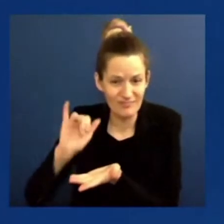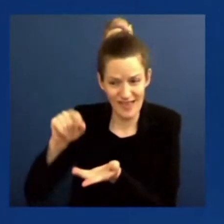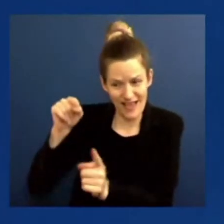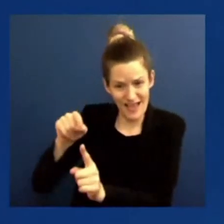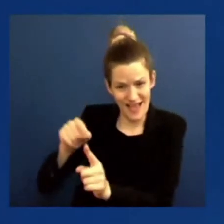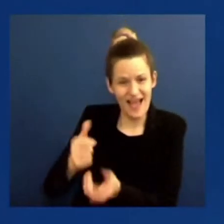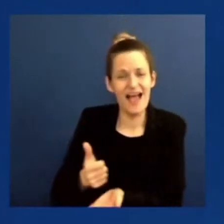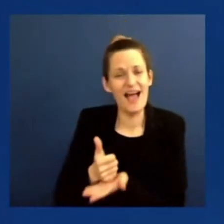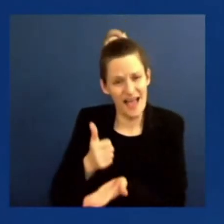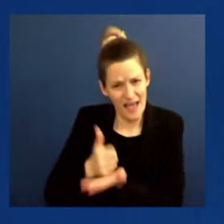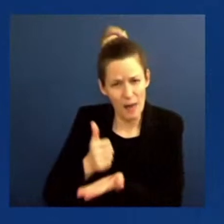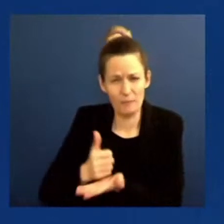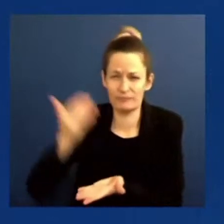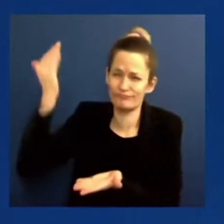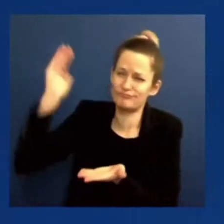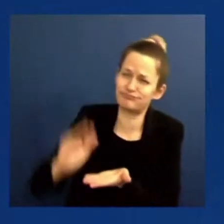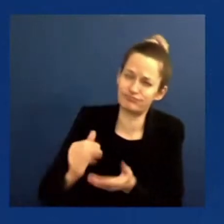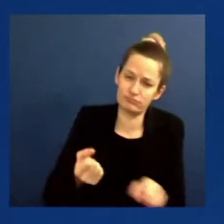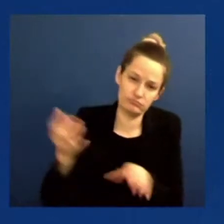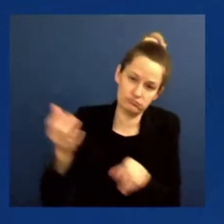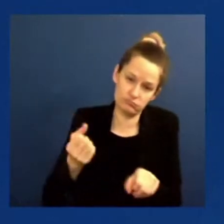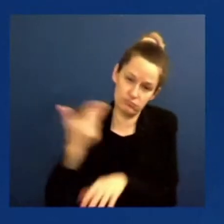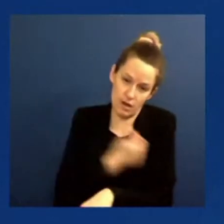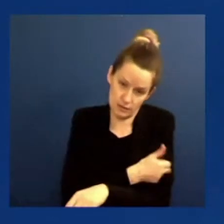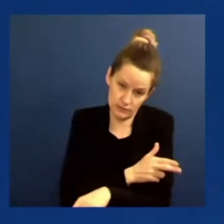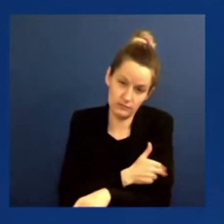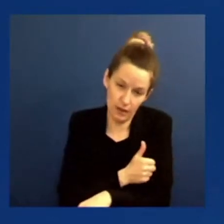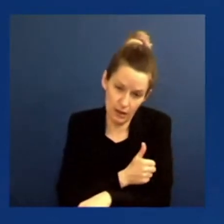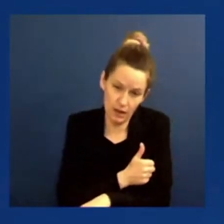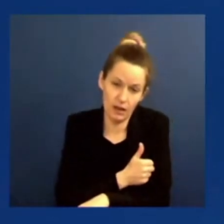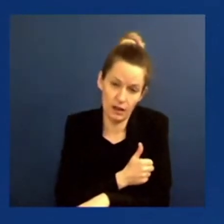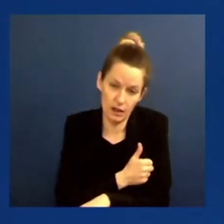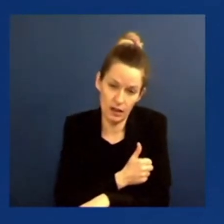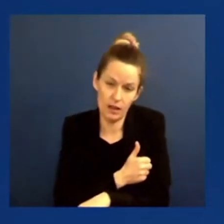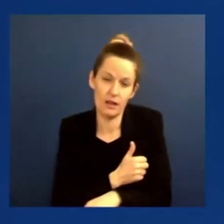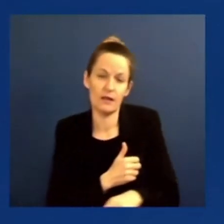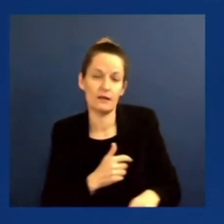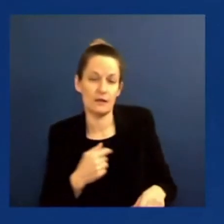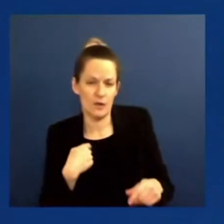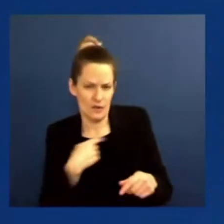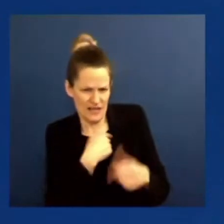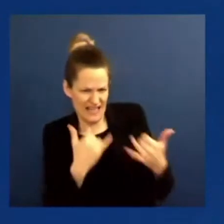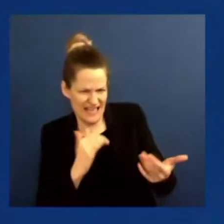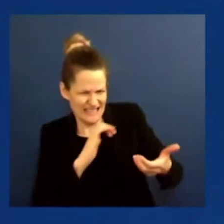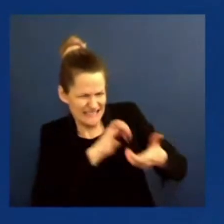people. And working closely with Pfizer, we accelerated the delivery of these pills.